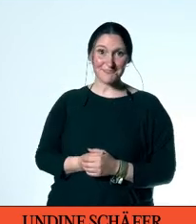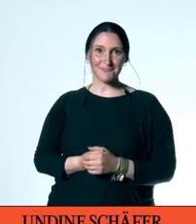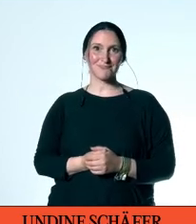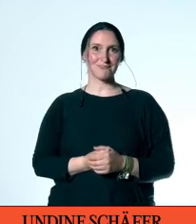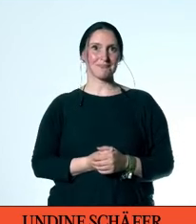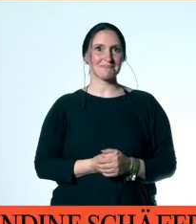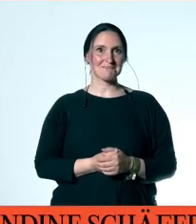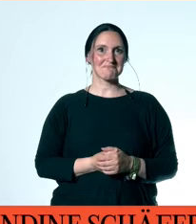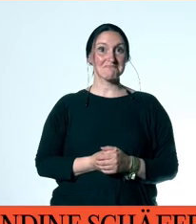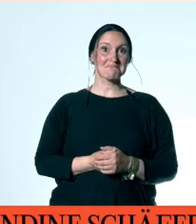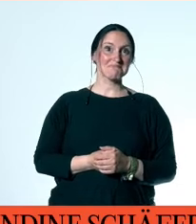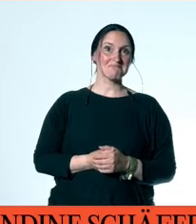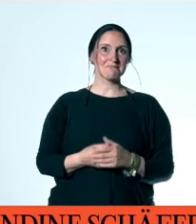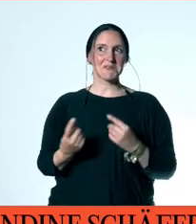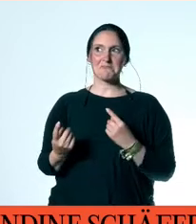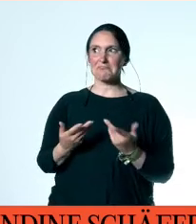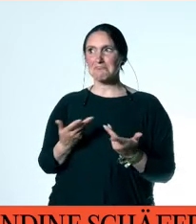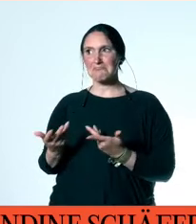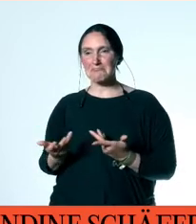möchtet?